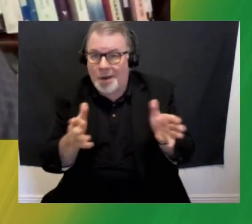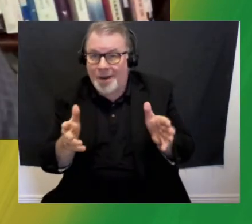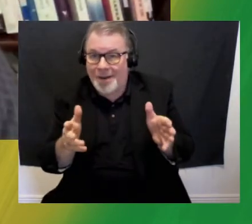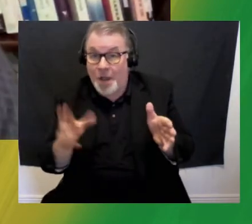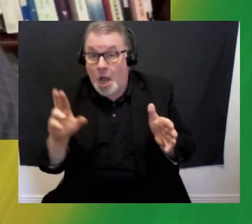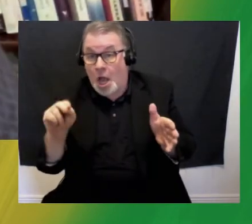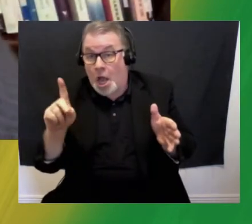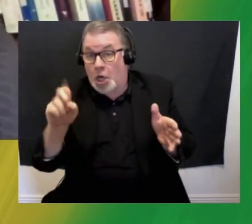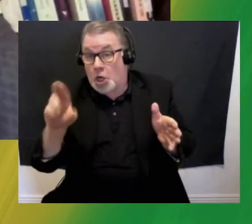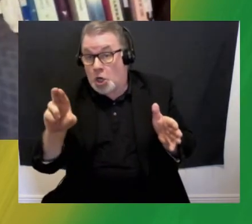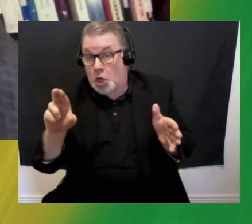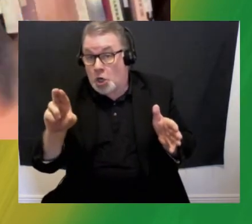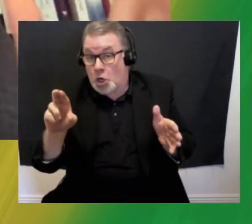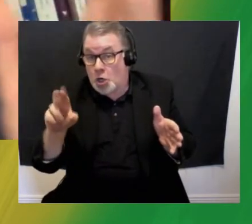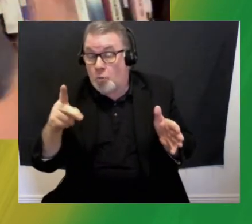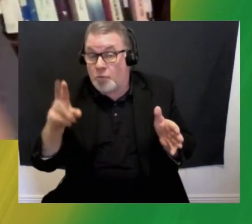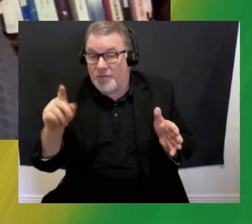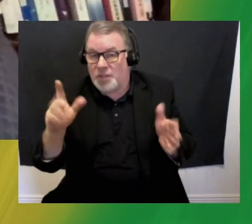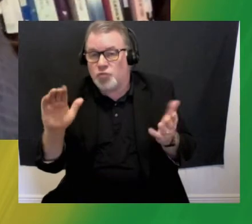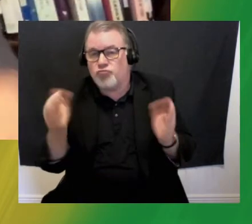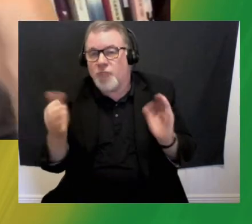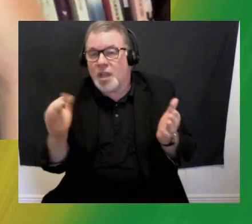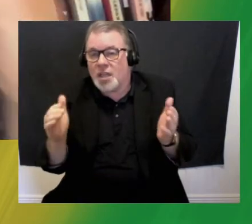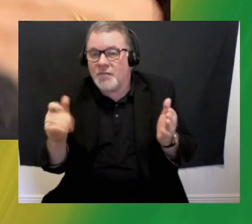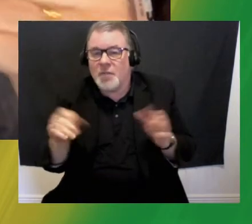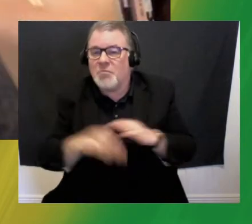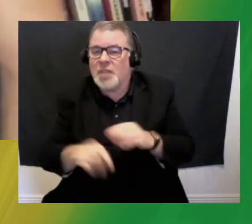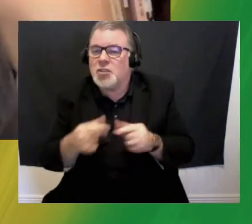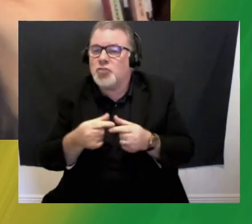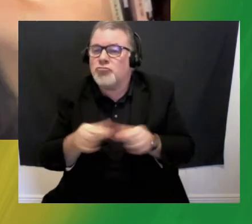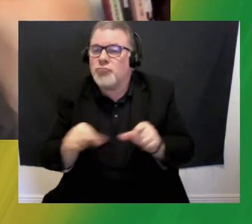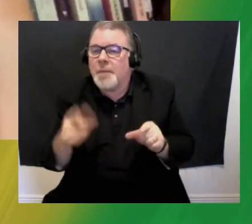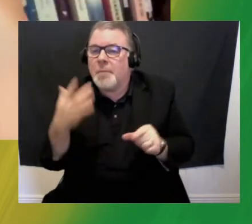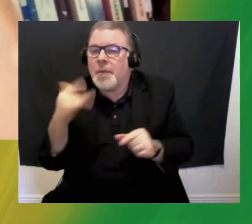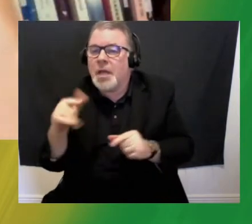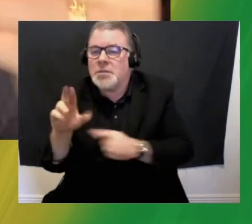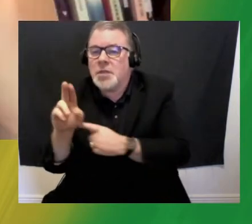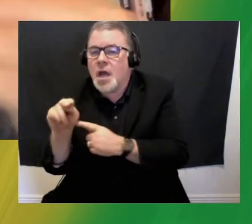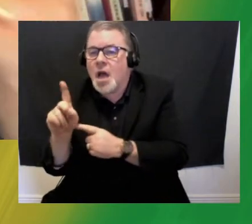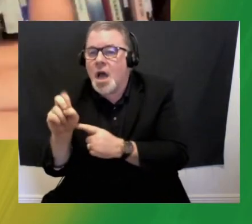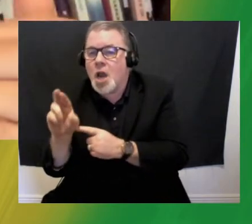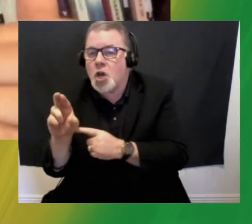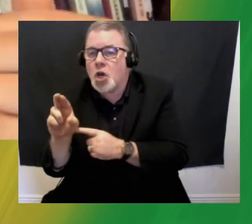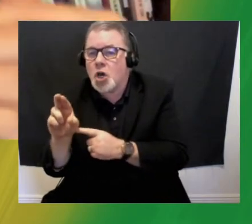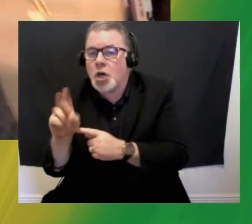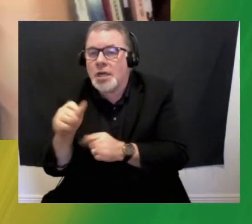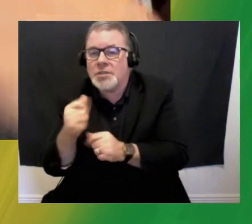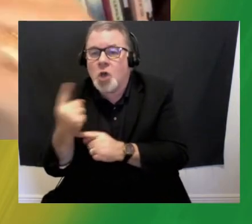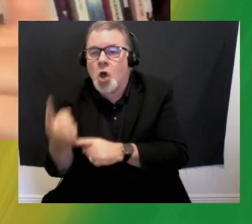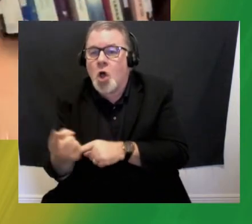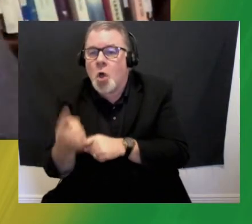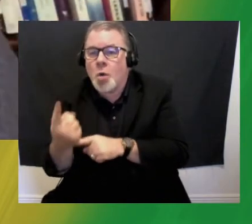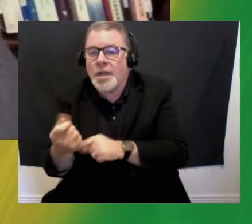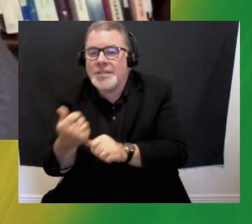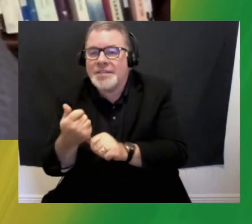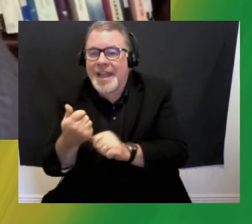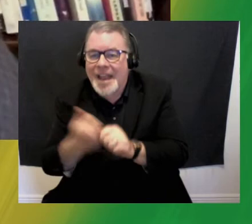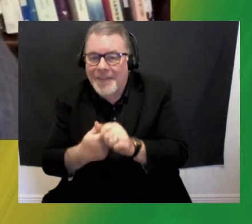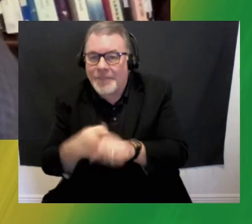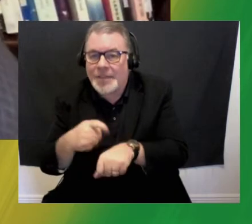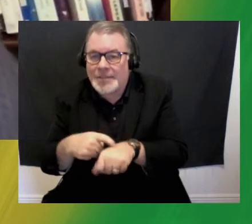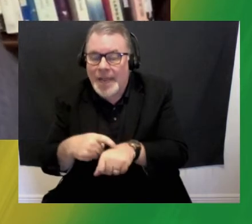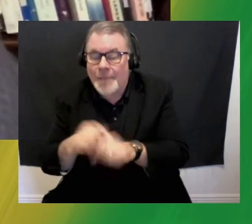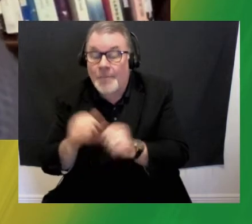is a relative word. That's just basic grammar because the word under is always and every time relative to